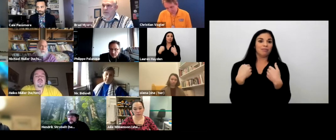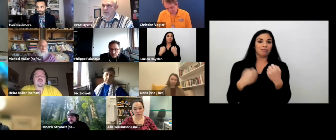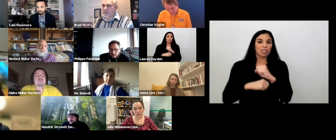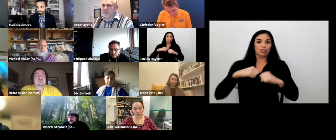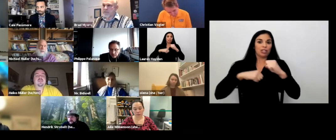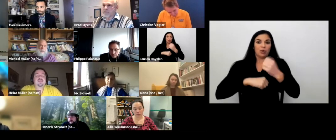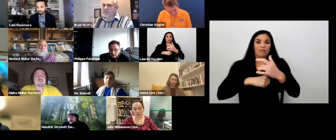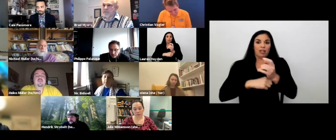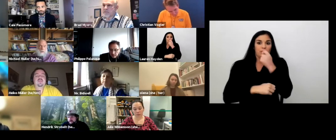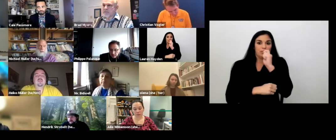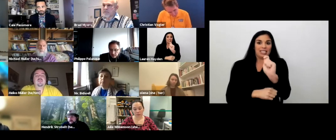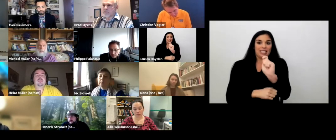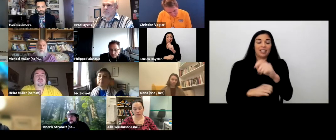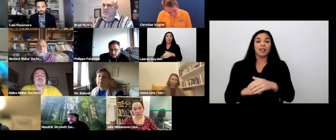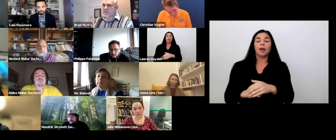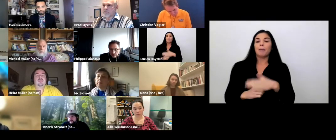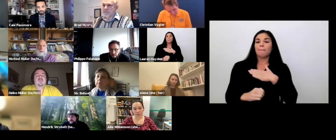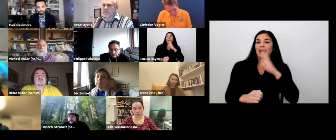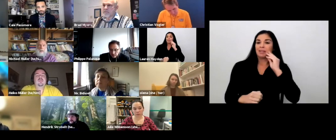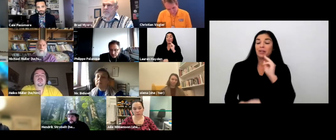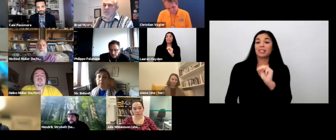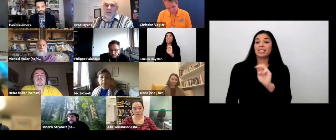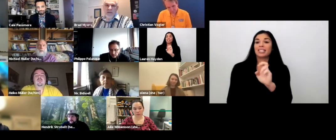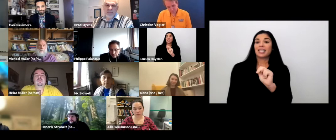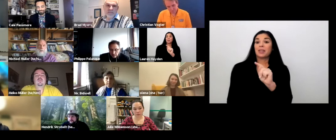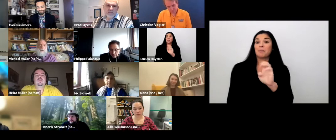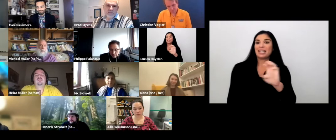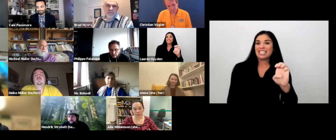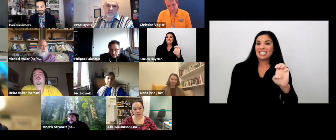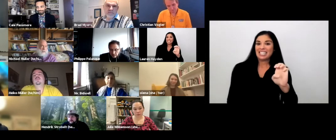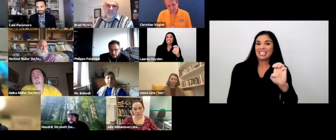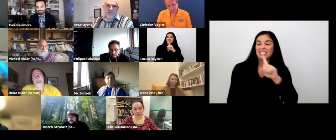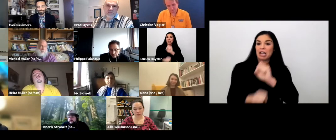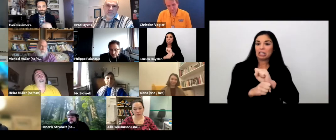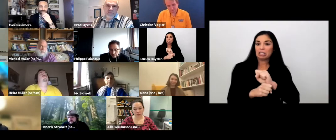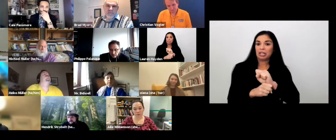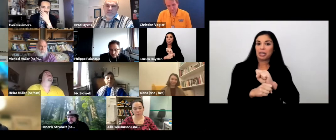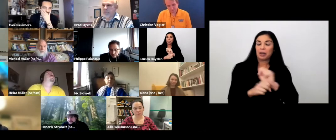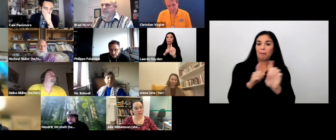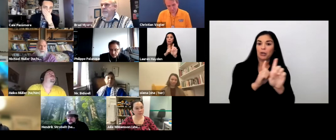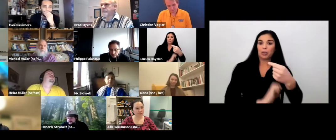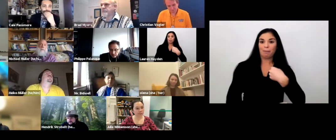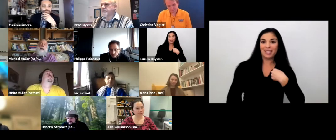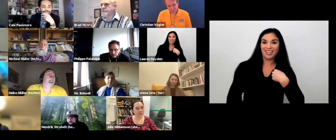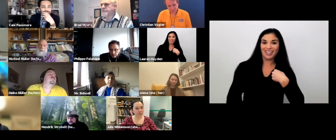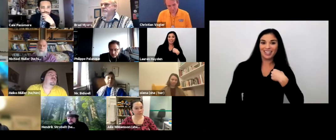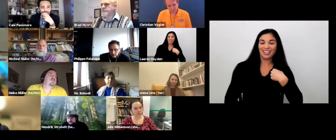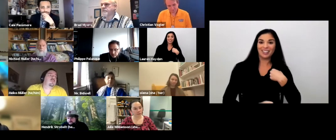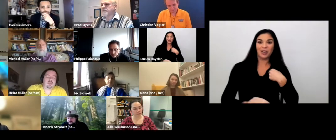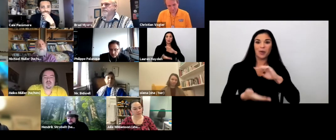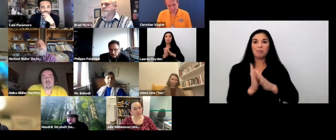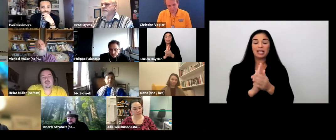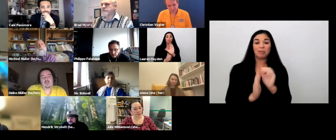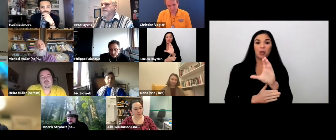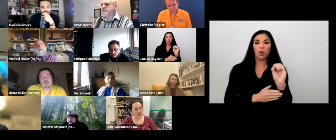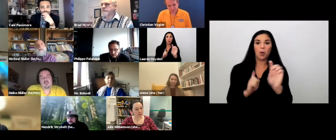is that the mentee is very shortly mentoring me and that it becomes co-mentoring. And from my point of view, that's a good thing. Other people will have